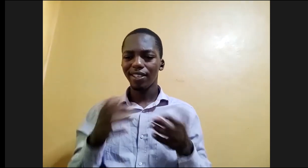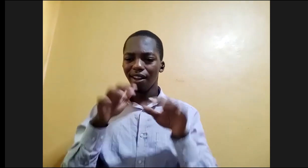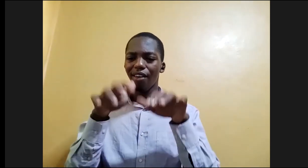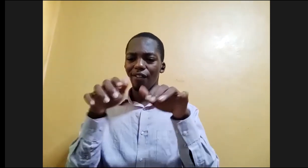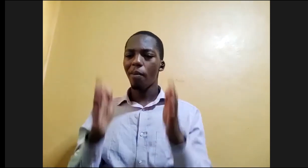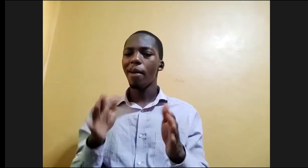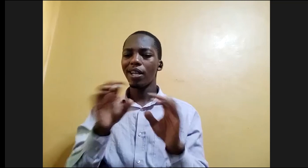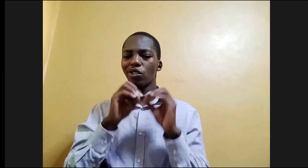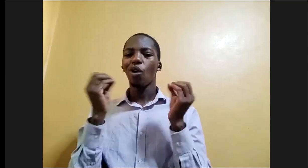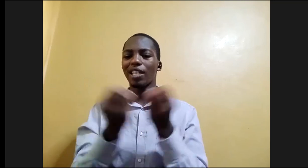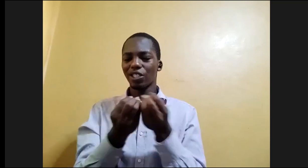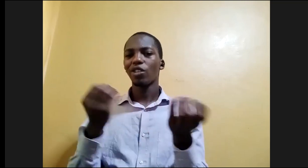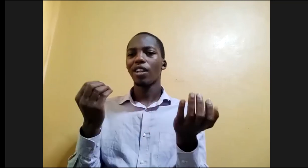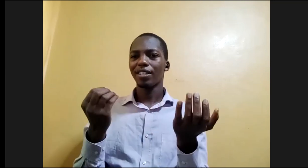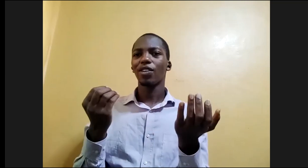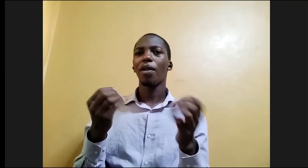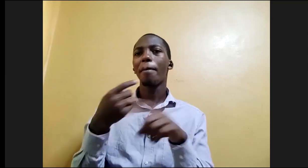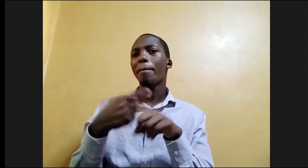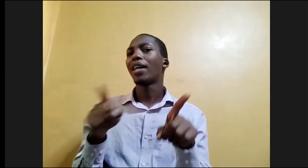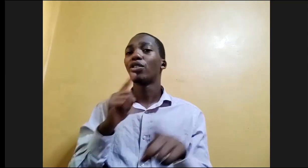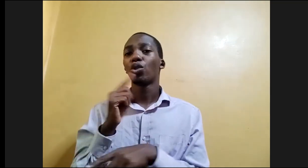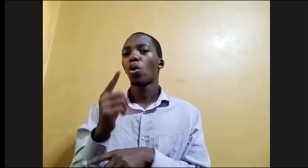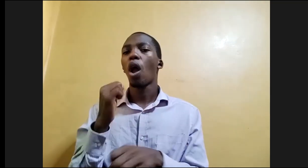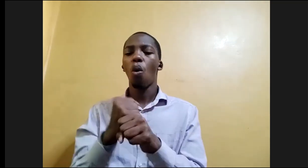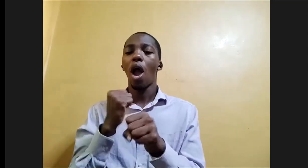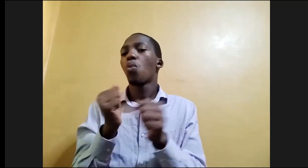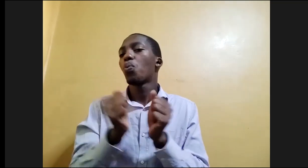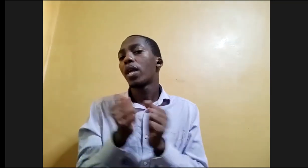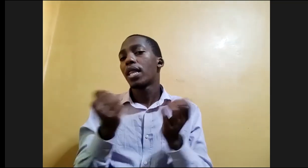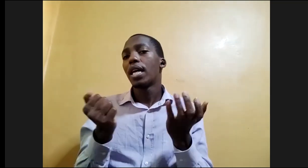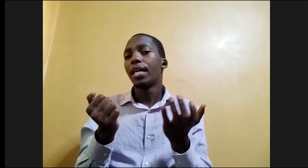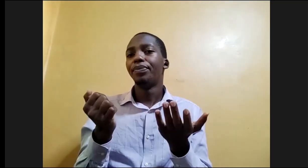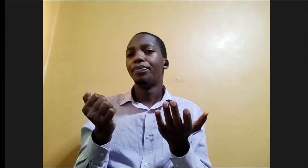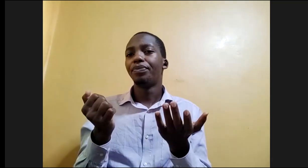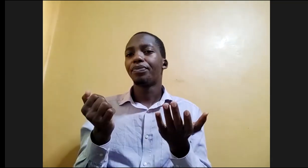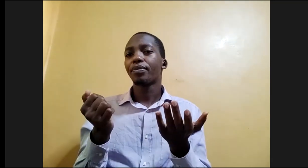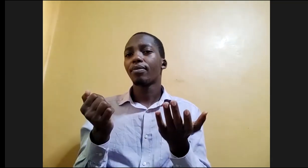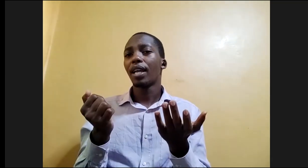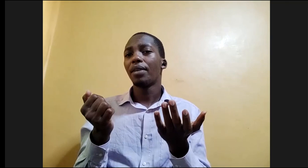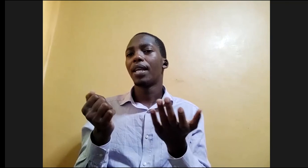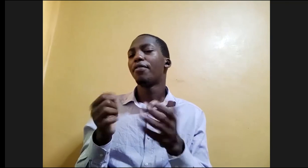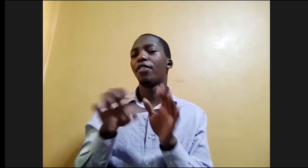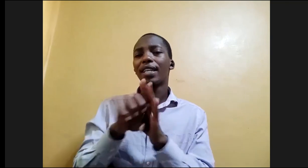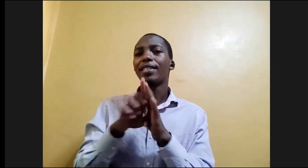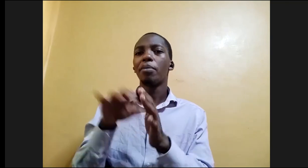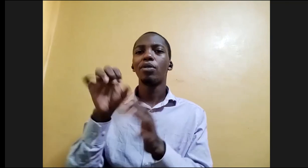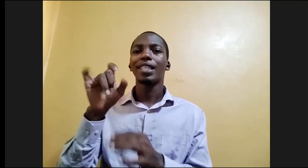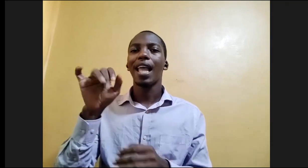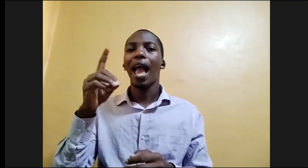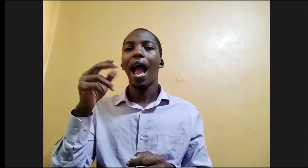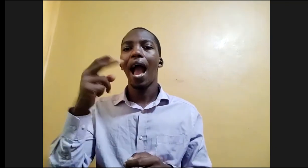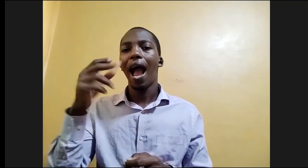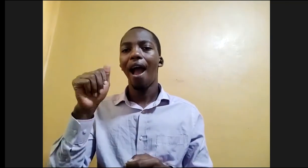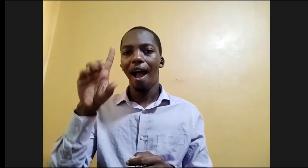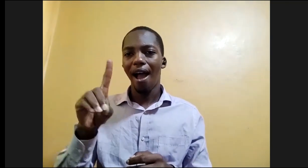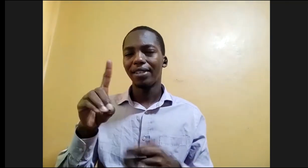I think CoLACP, but we should also work with some research institute like CIRAD. I can remember for I think it